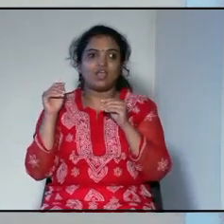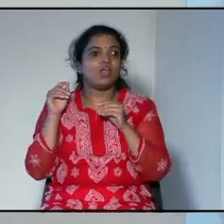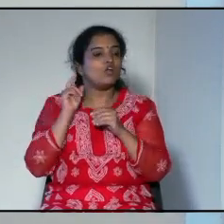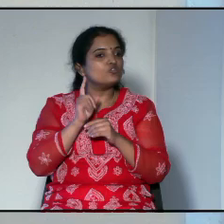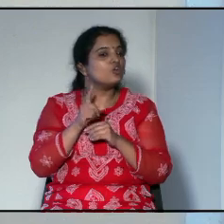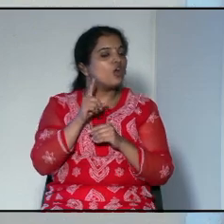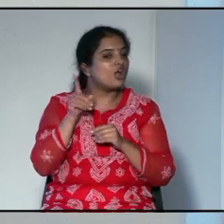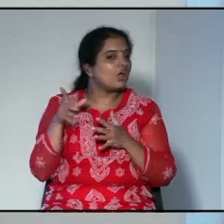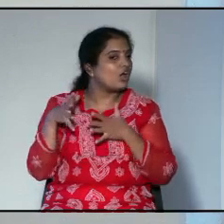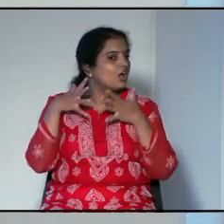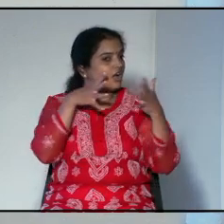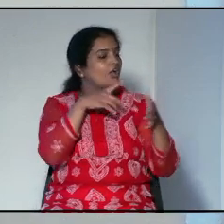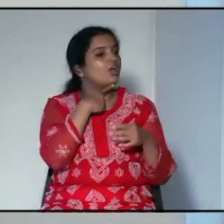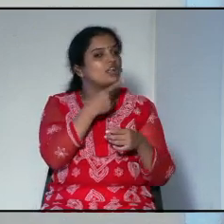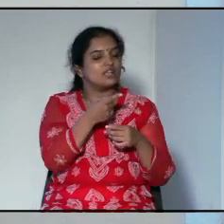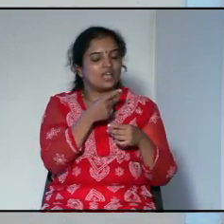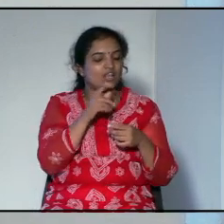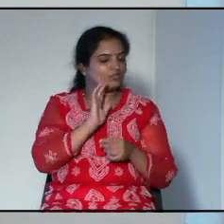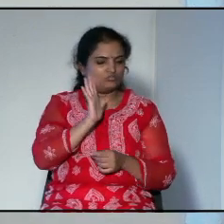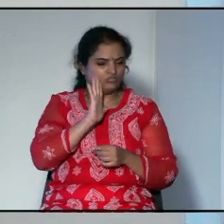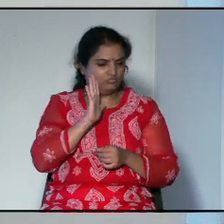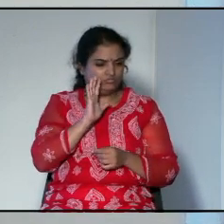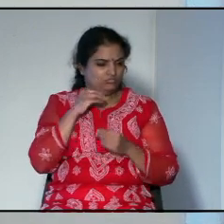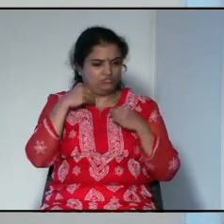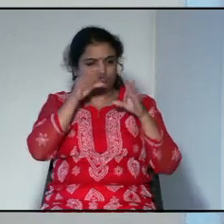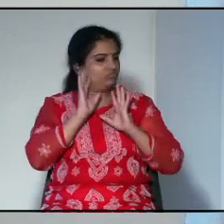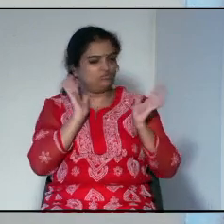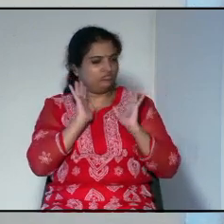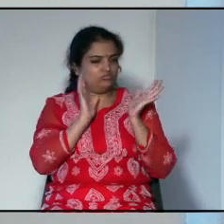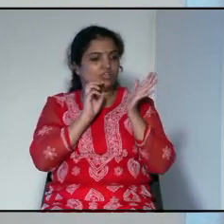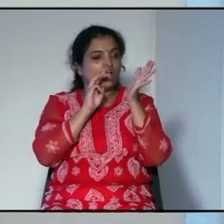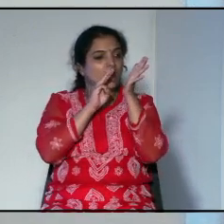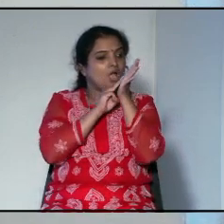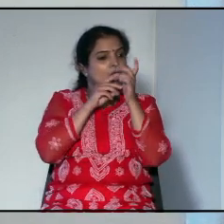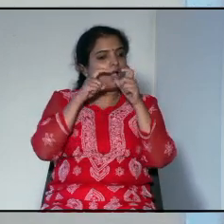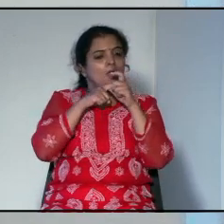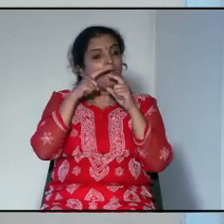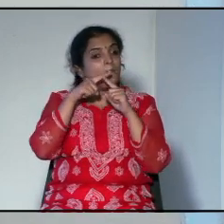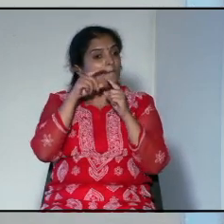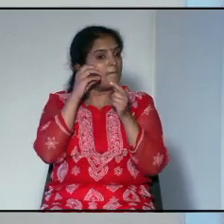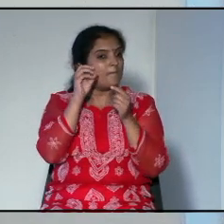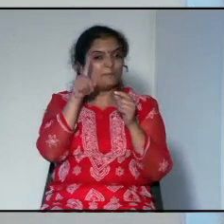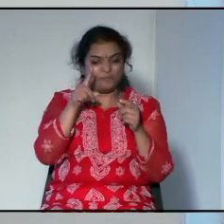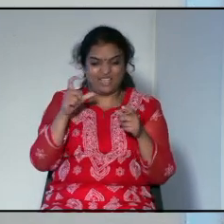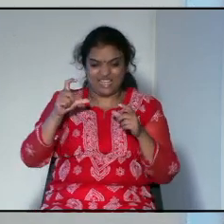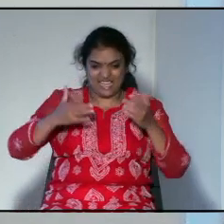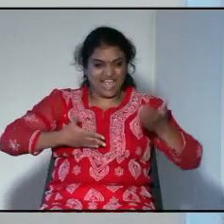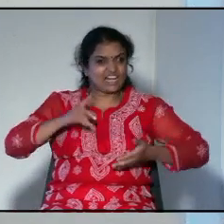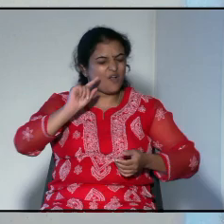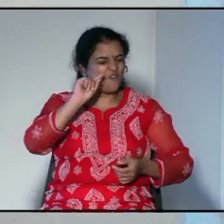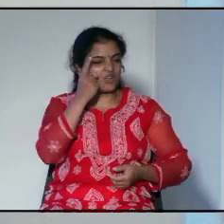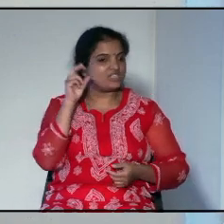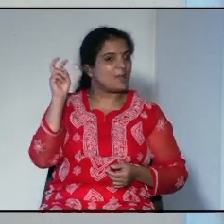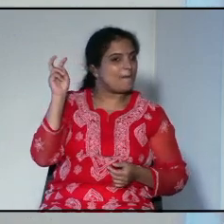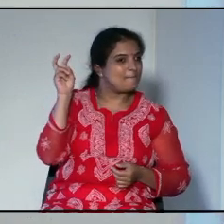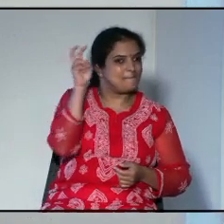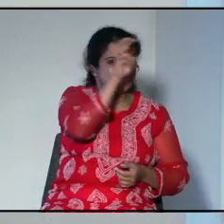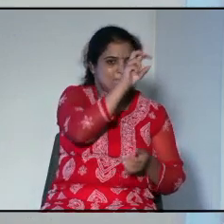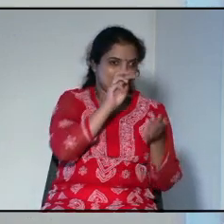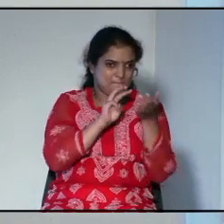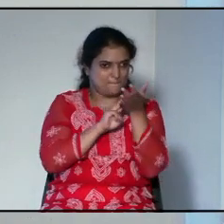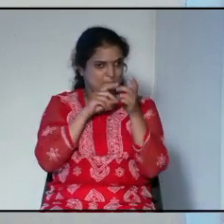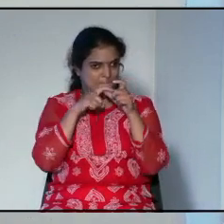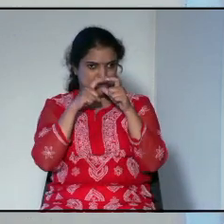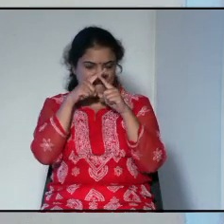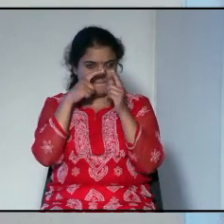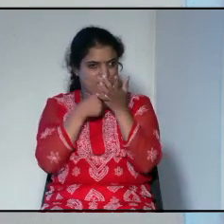workers. And she'd spent a large part of her income on that. And when I said, but why don't you sell this? Because you're